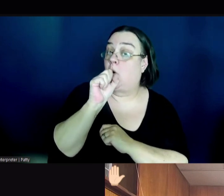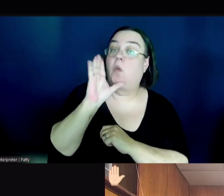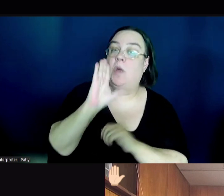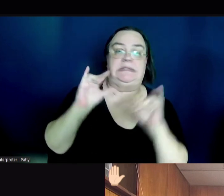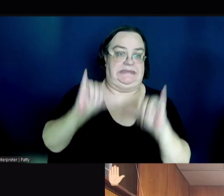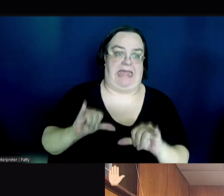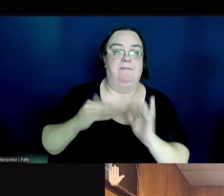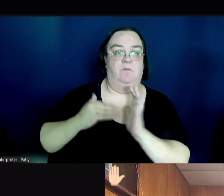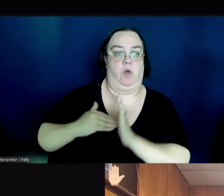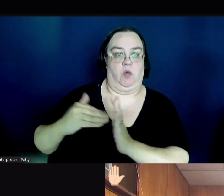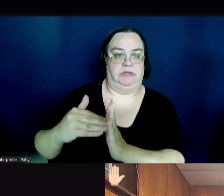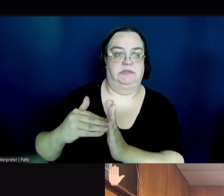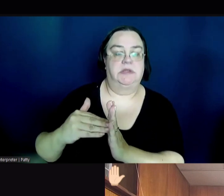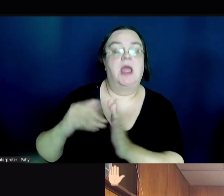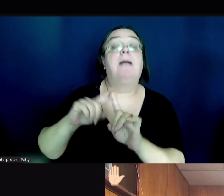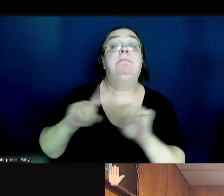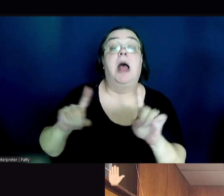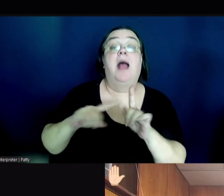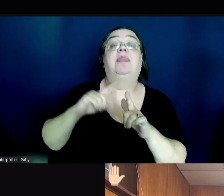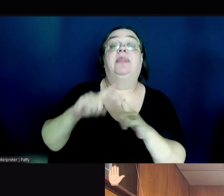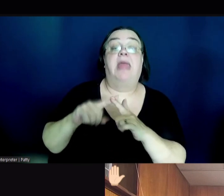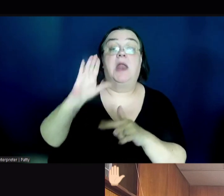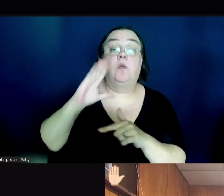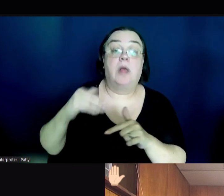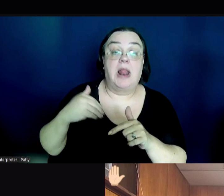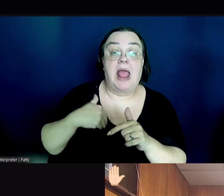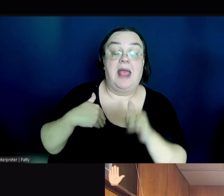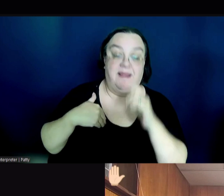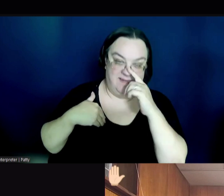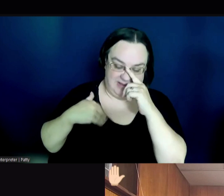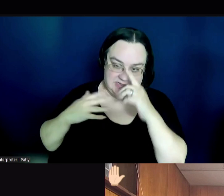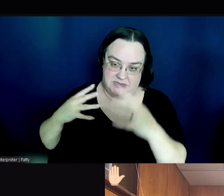frequency, but then you will have slotted in